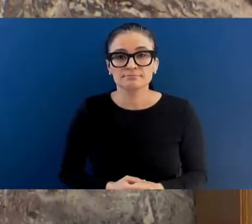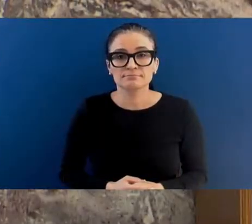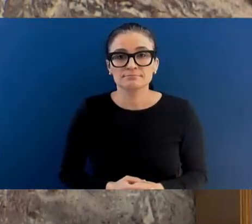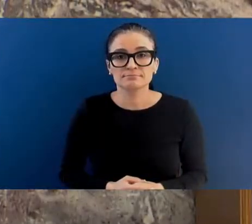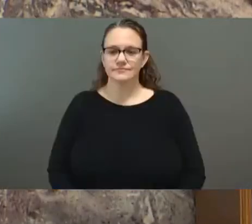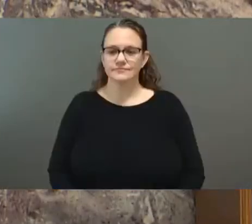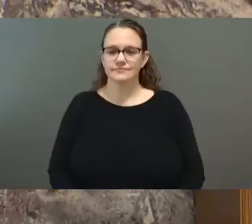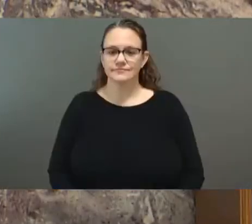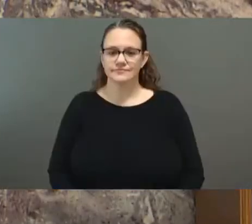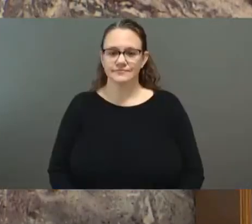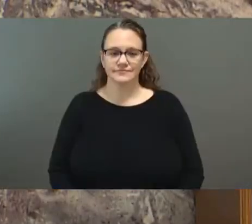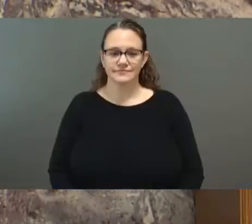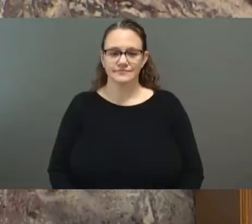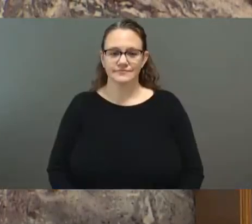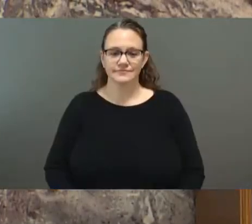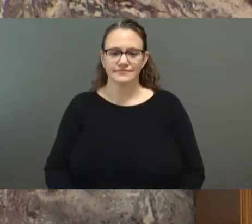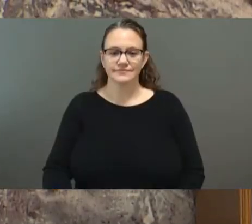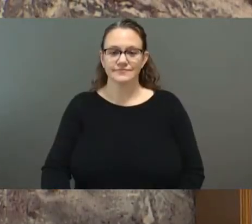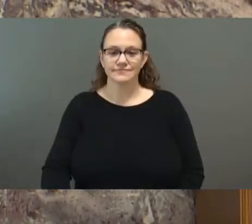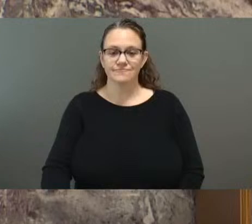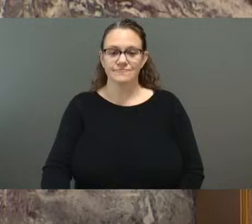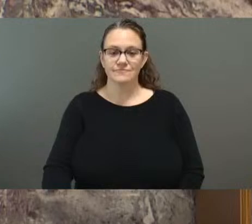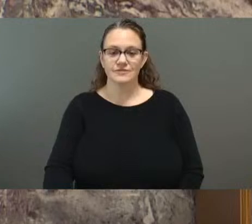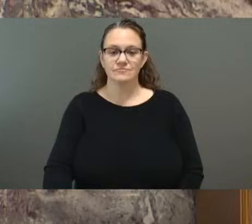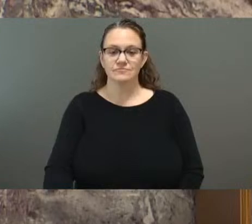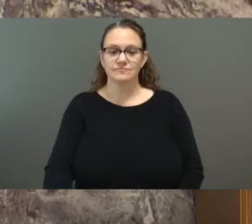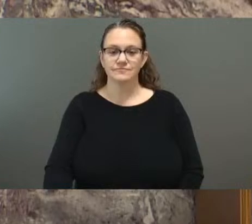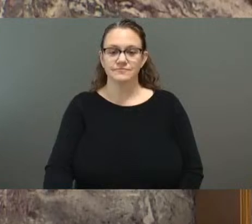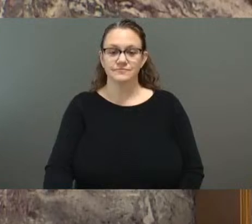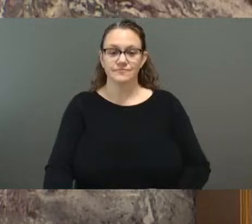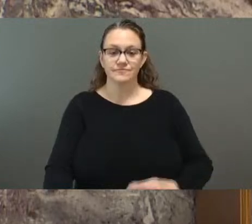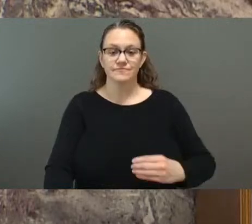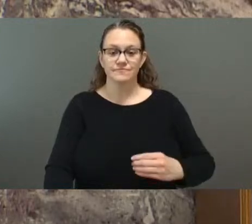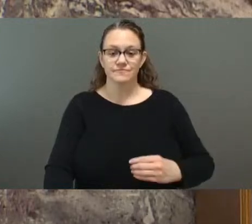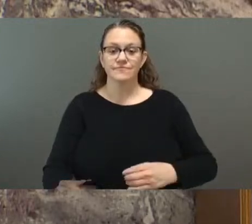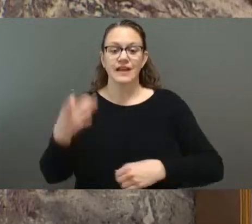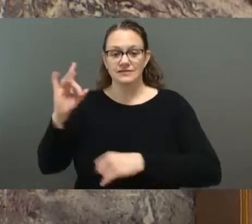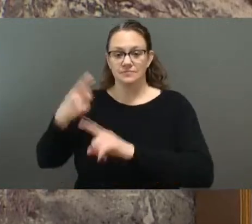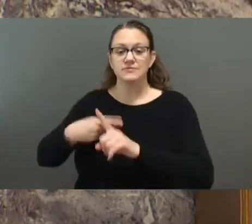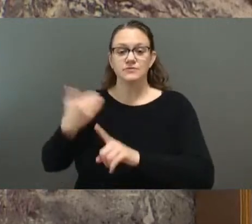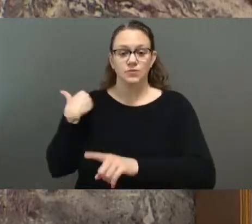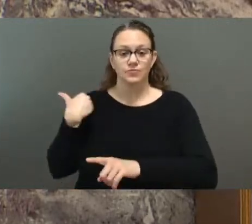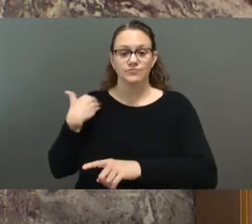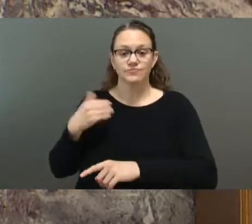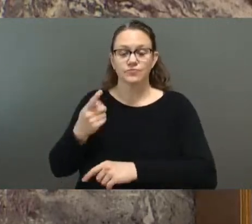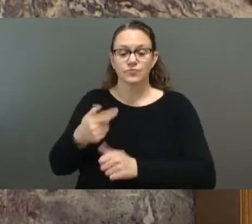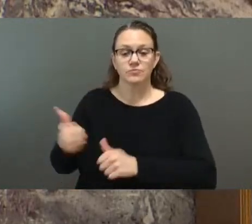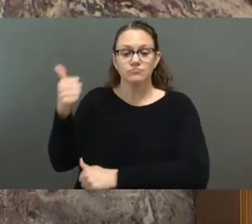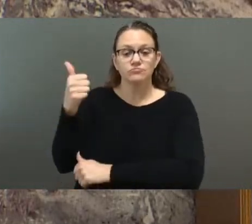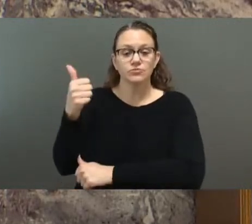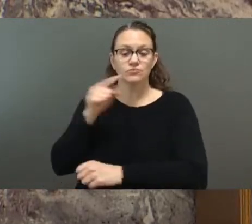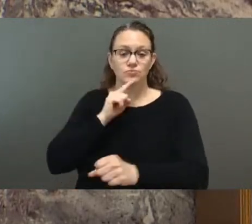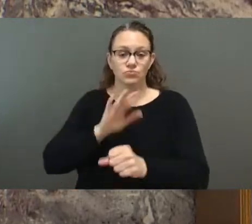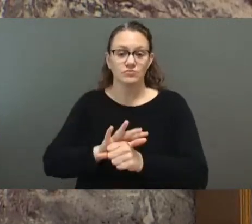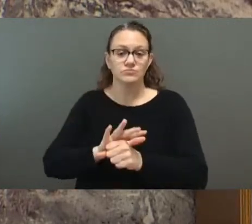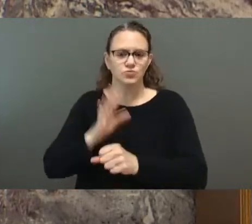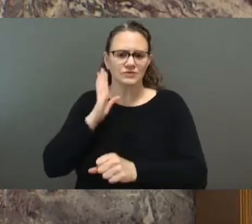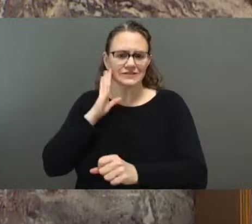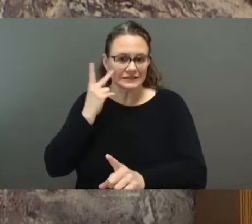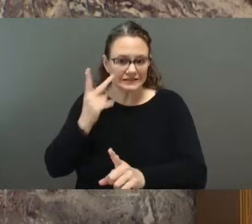tangible results. Instead, he's failed on every front. His legalization of open drug use